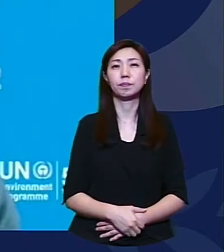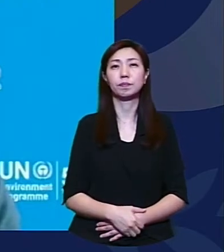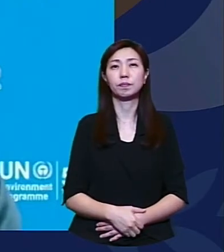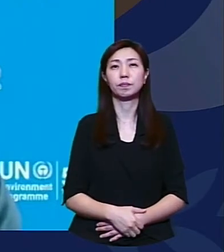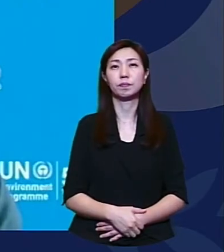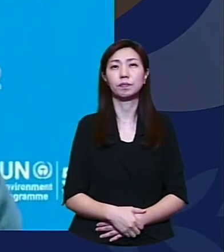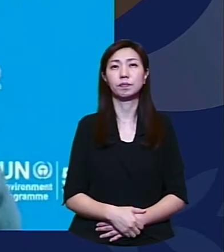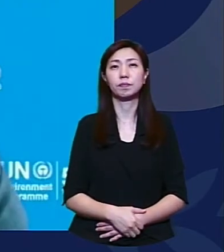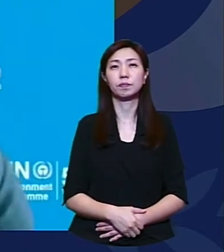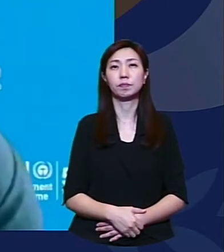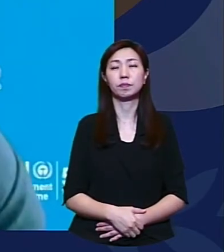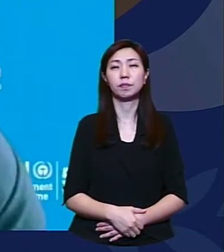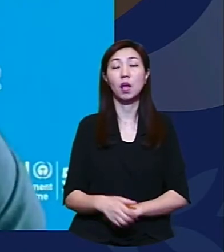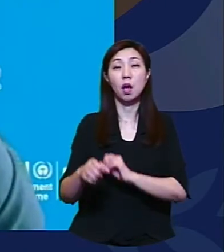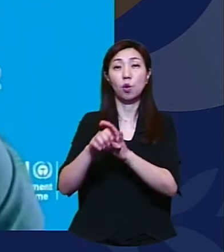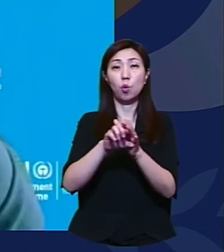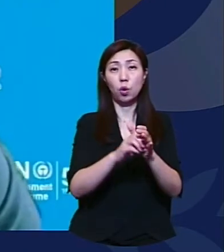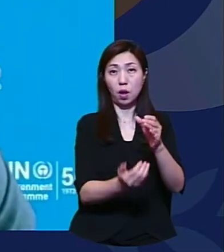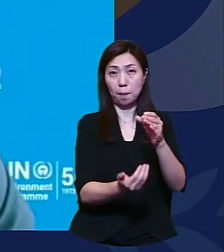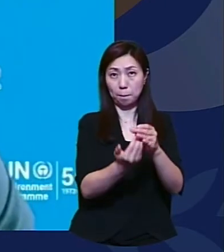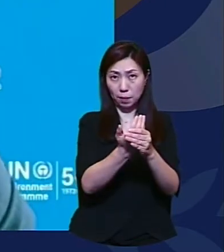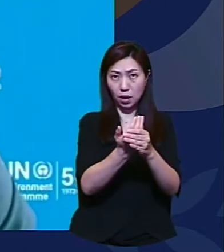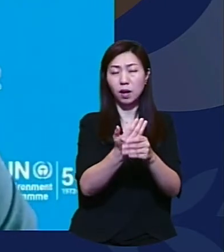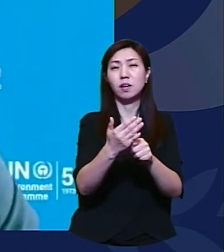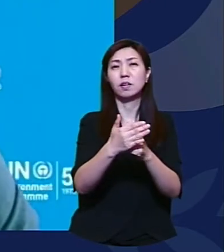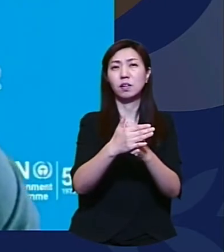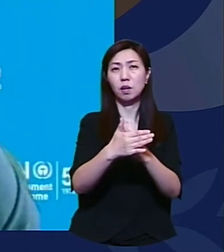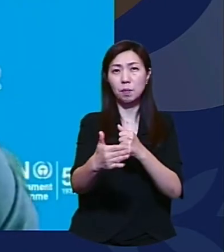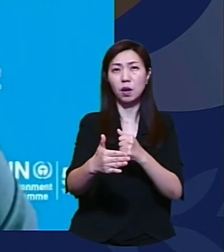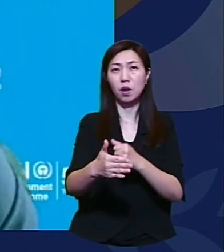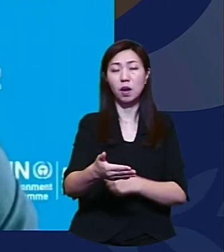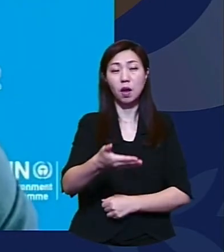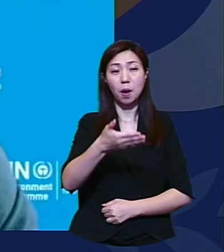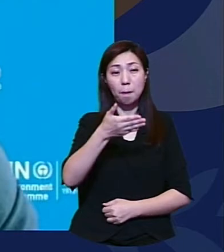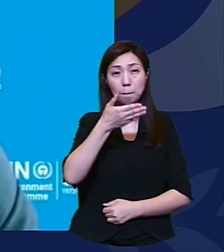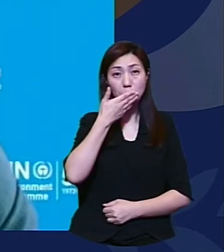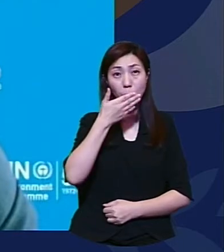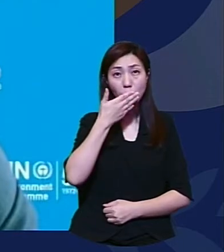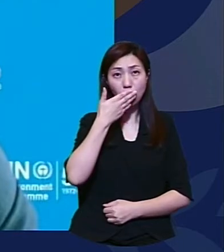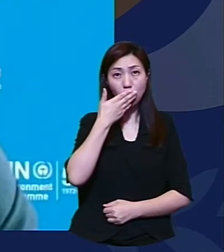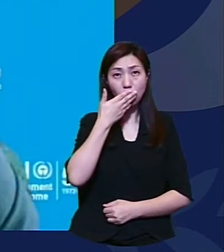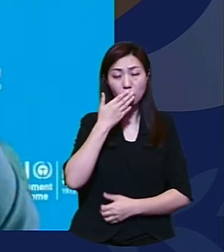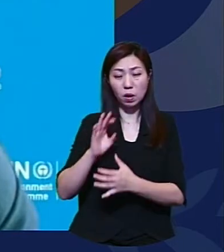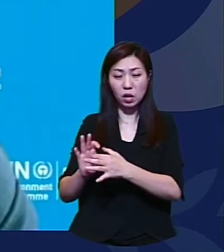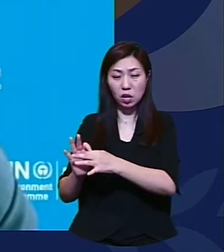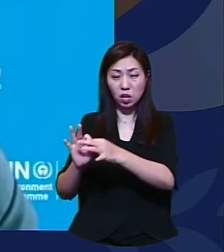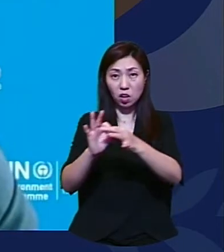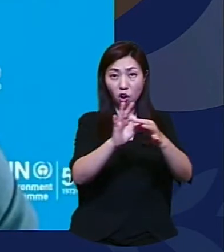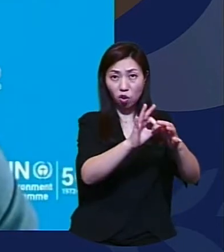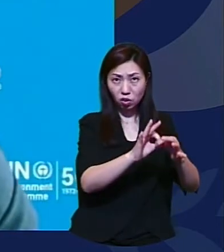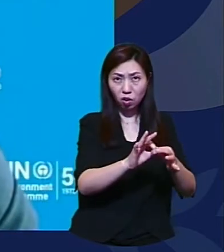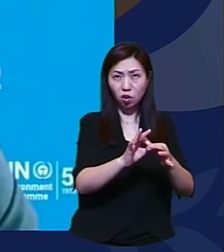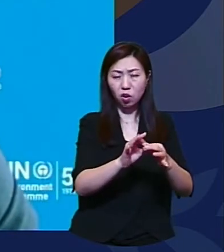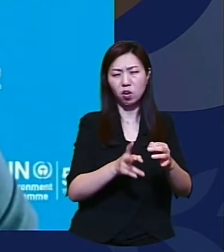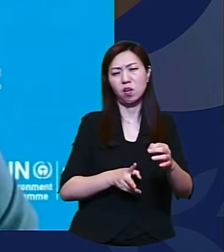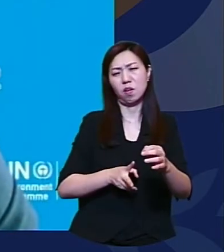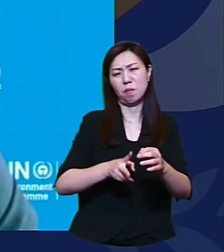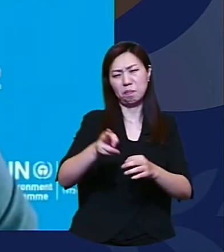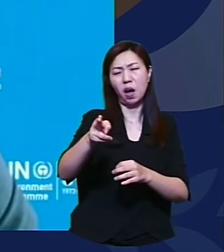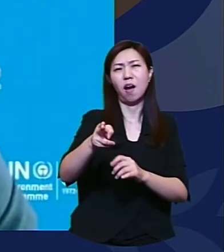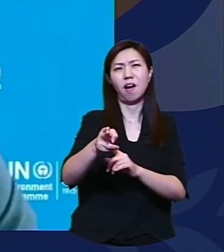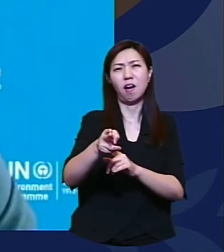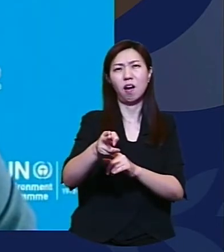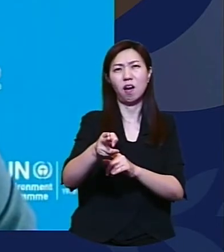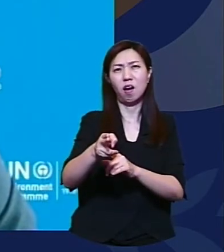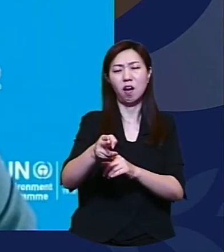severely disrupted the food supply chains across the globe. And just like you mentioned,